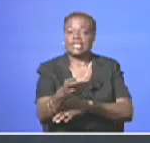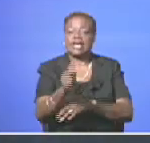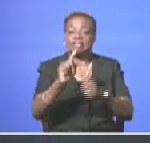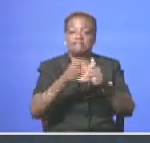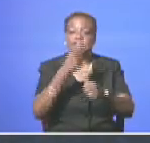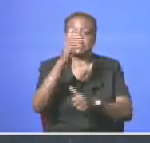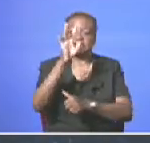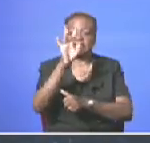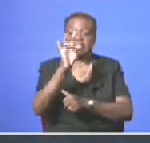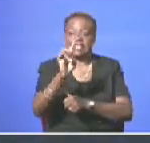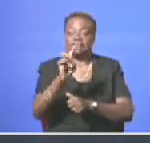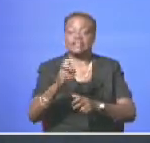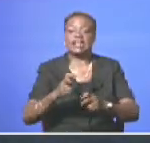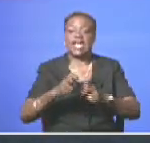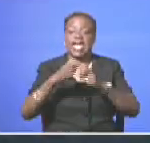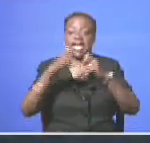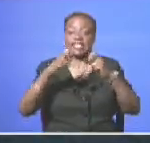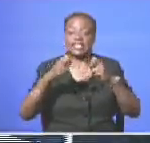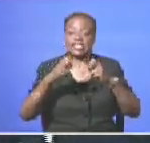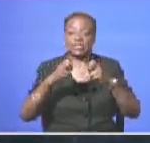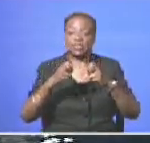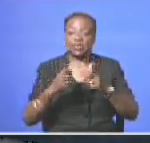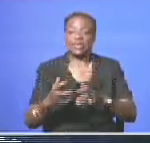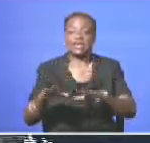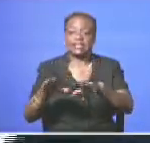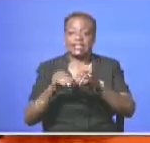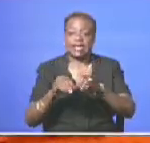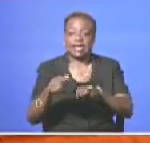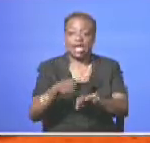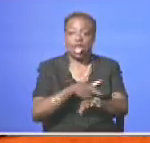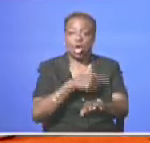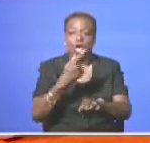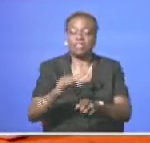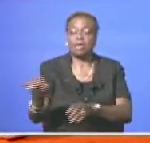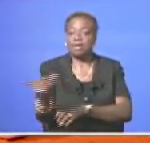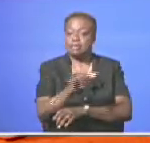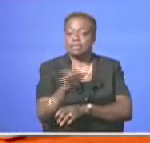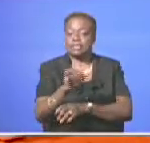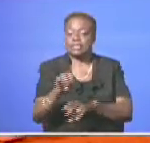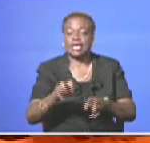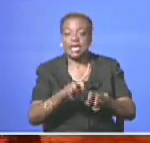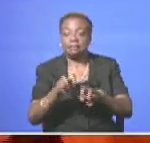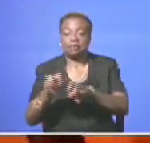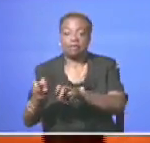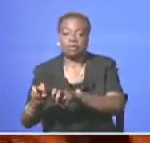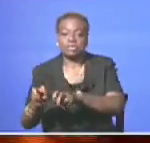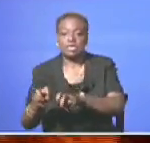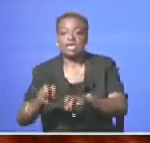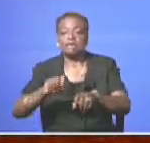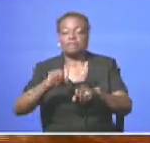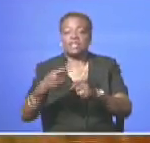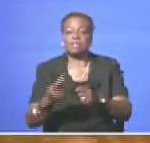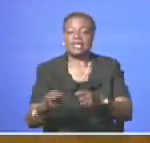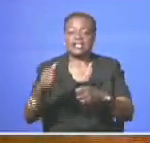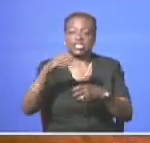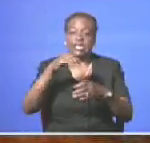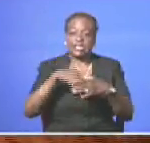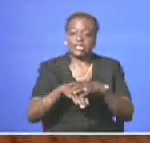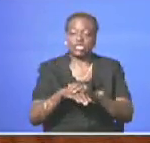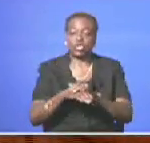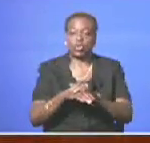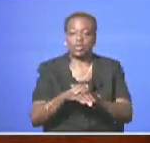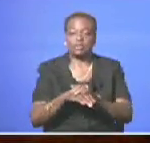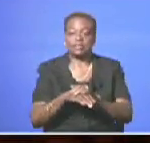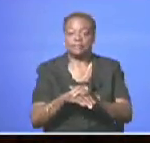transported along the same route. Now, the new resources will be installed for the new $95 million power plant at Clifton